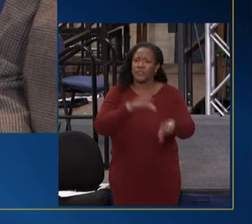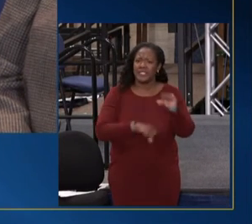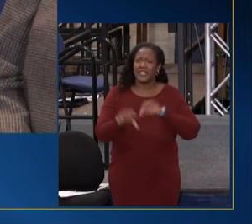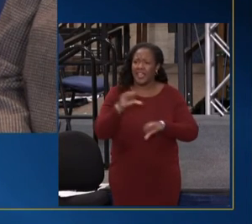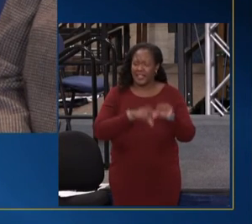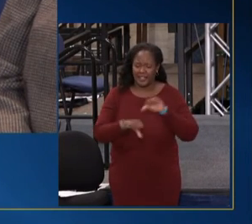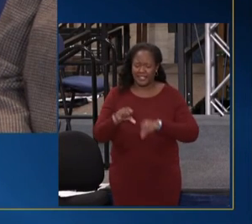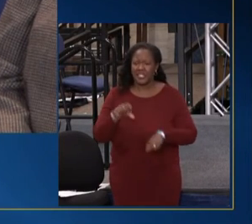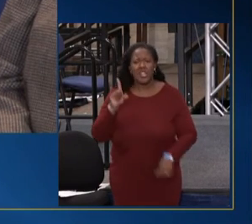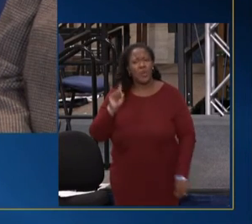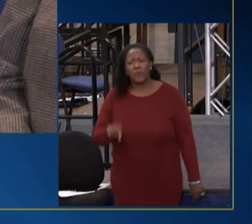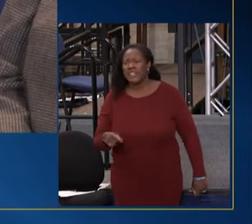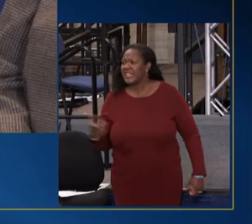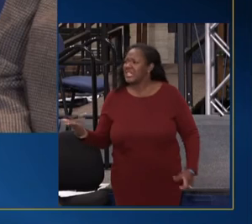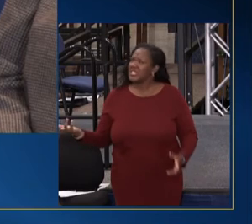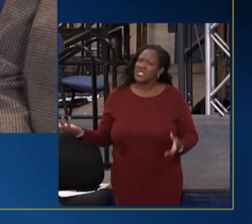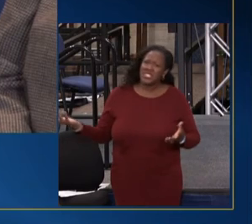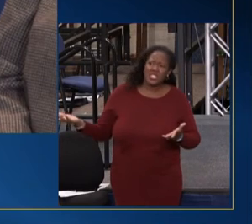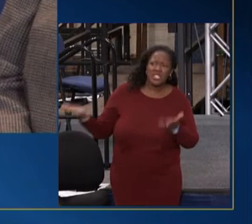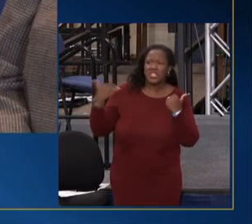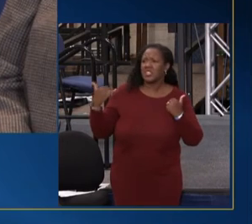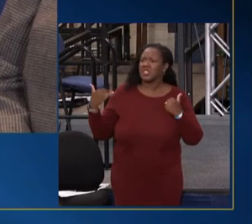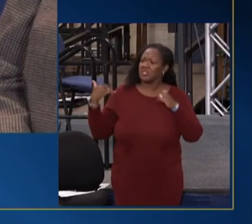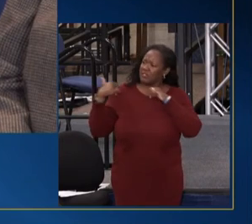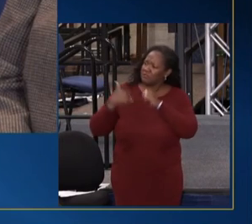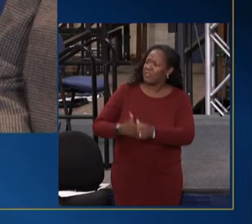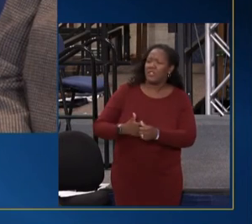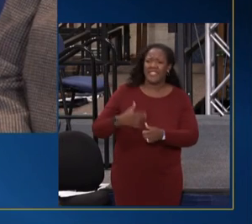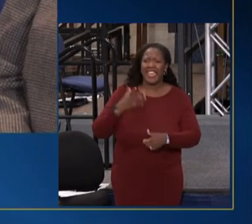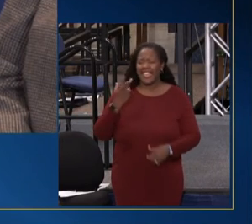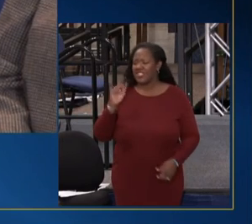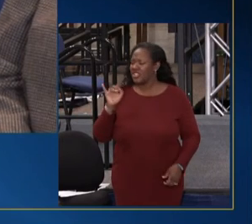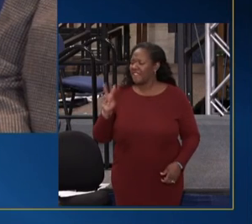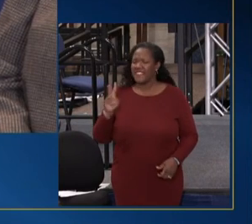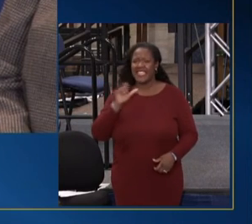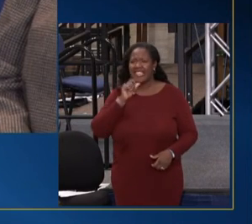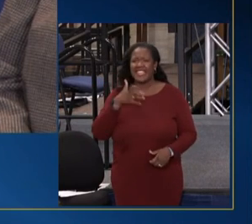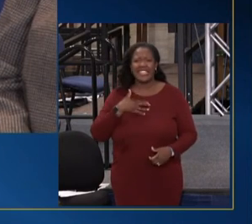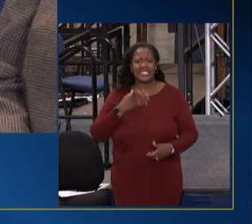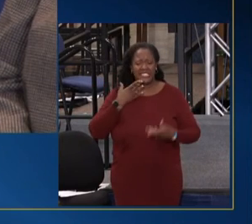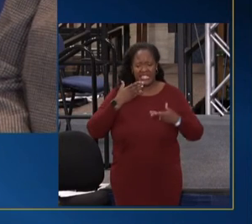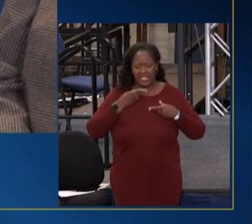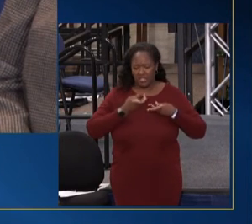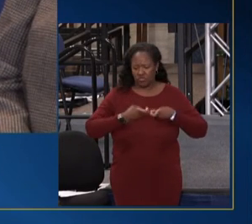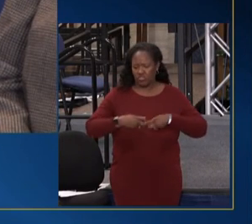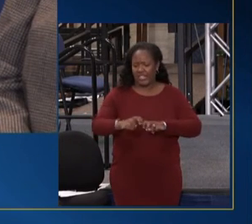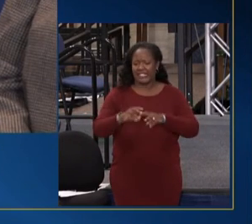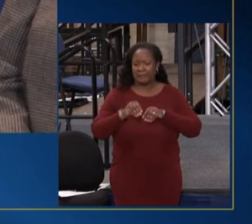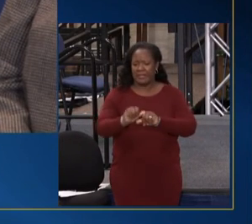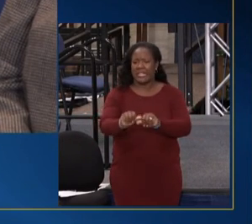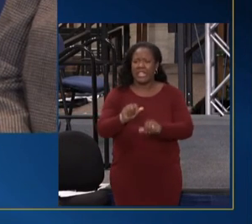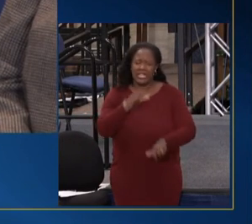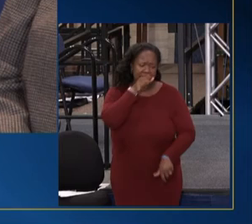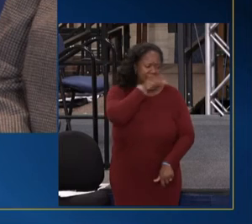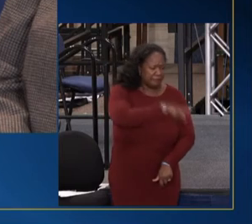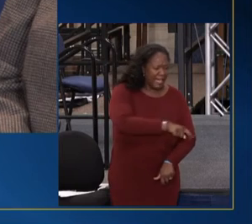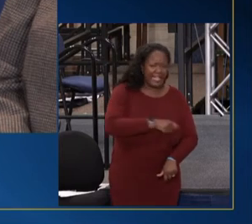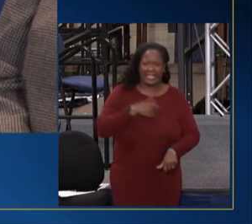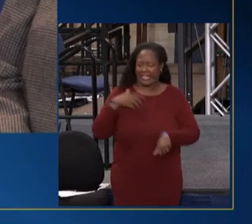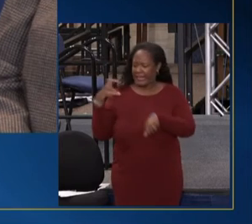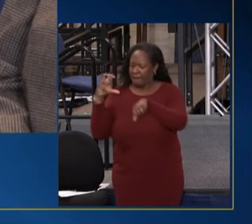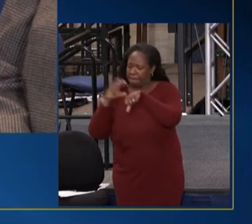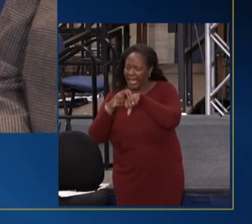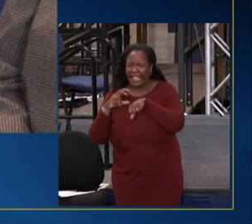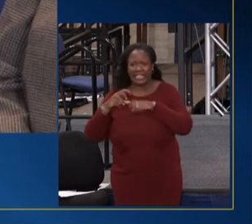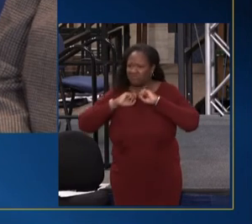needed to get on board with the fact that HIV is not even transmitted in many of these cases that involve spitting or biting on someone.